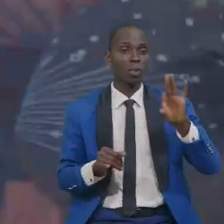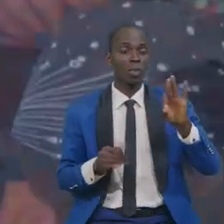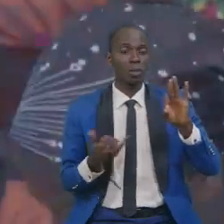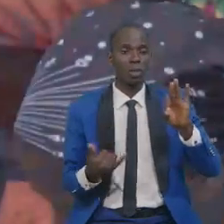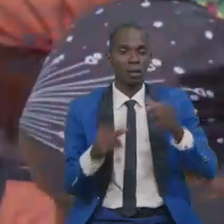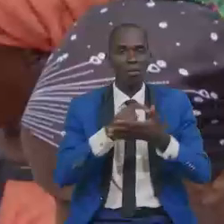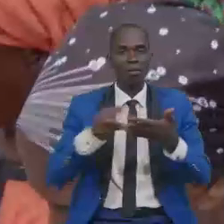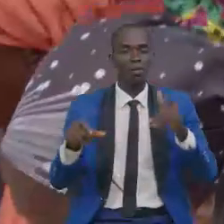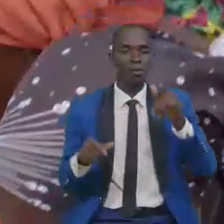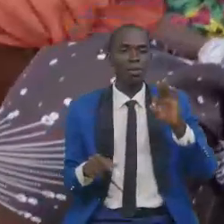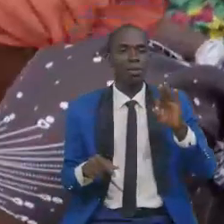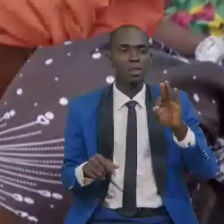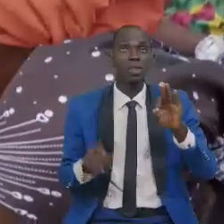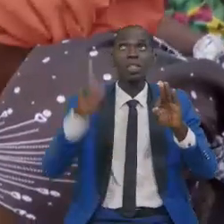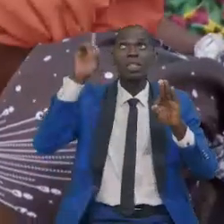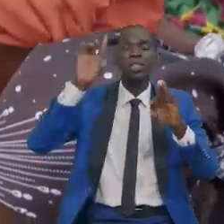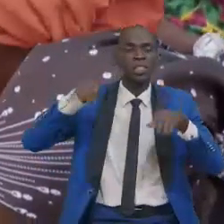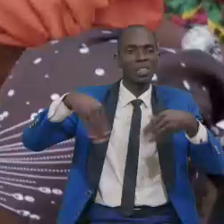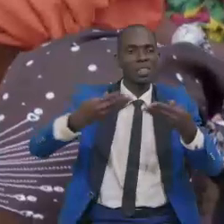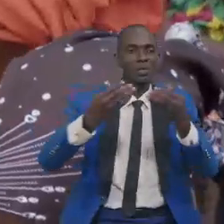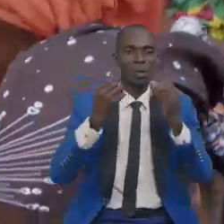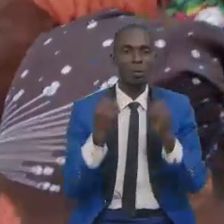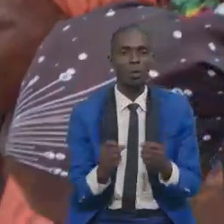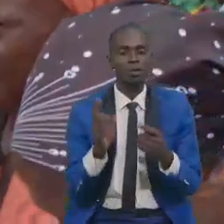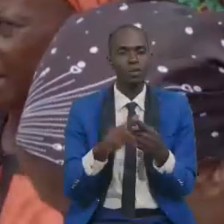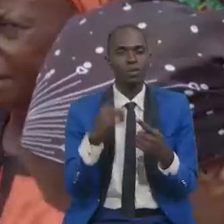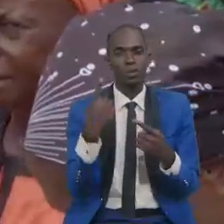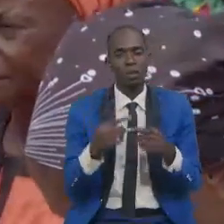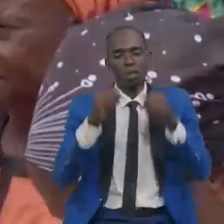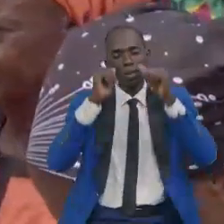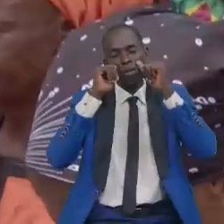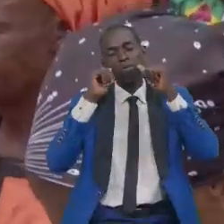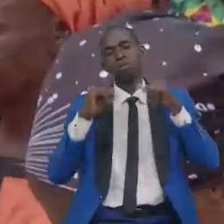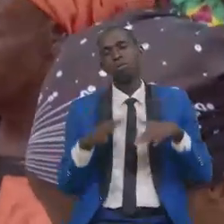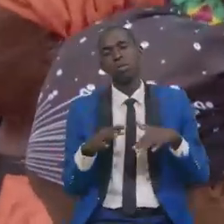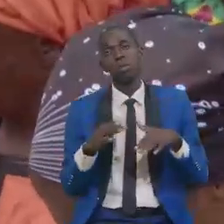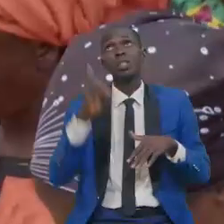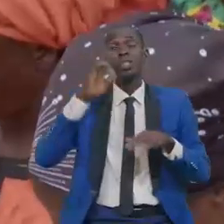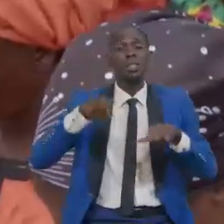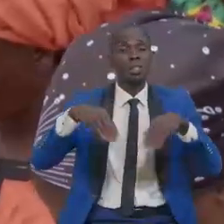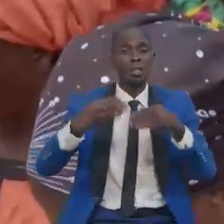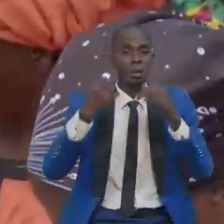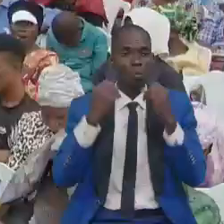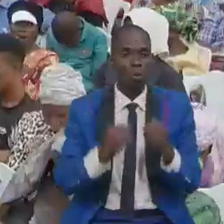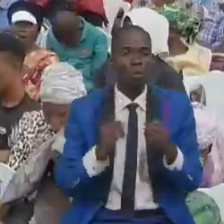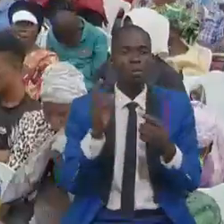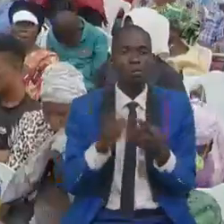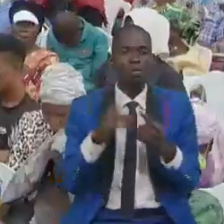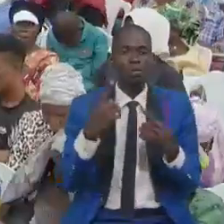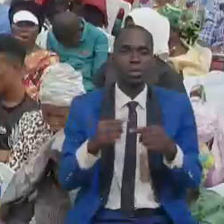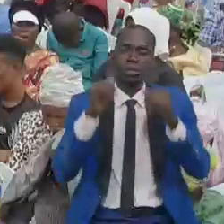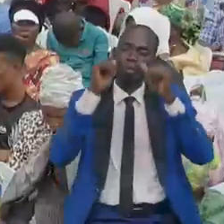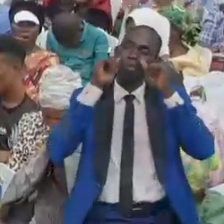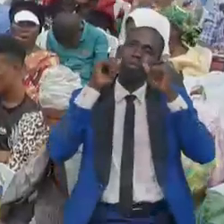he given his power to the face you give it power to the Fate